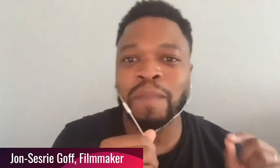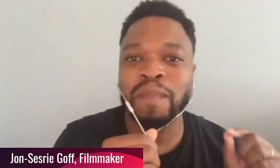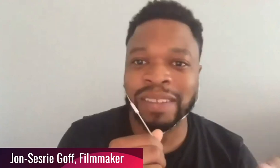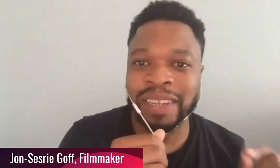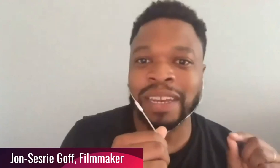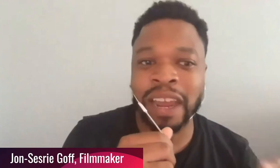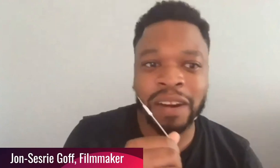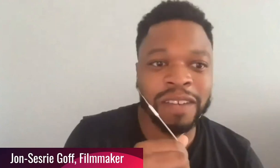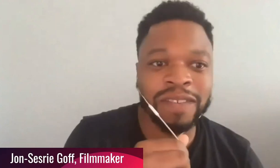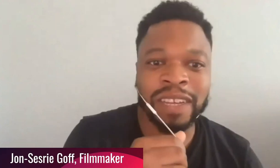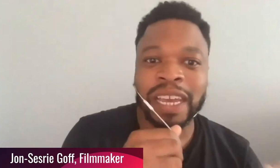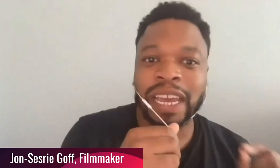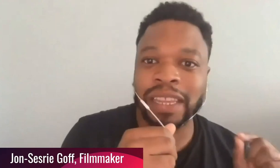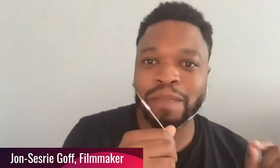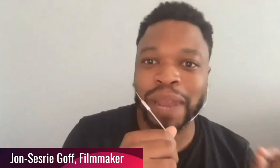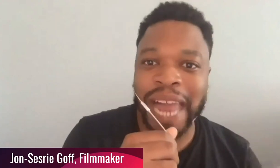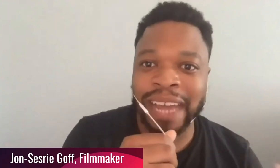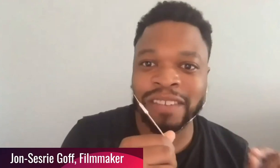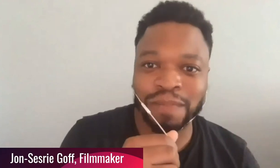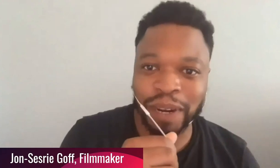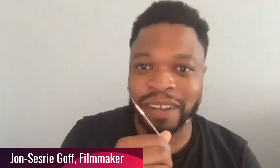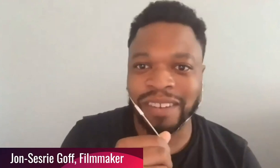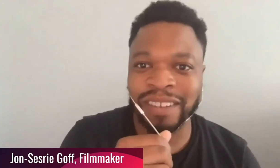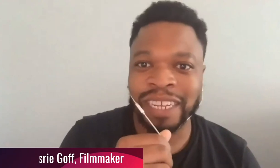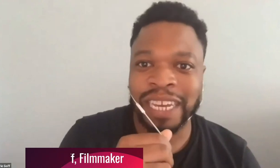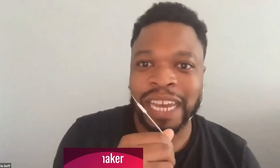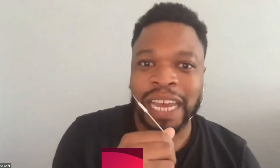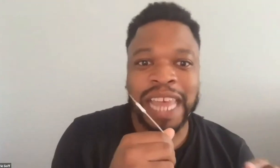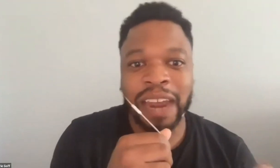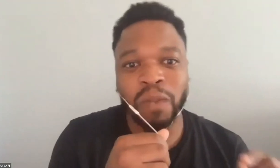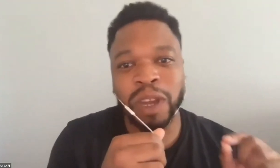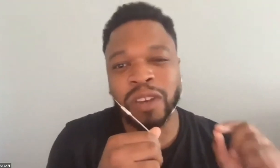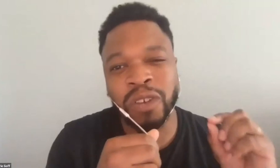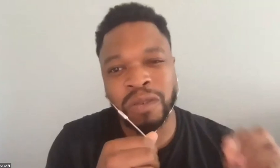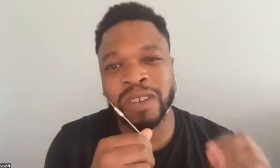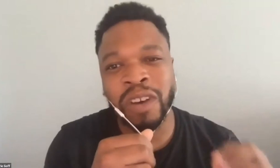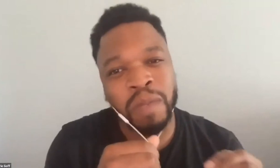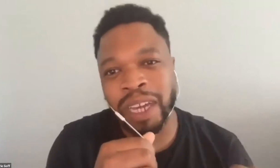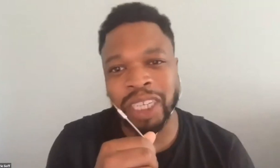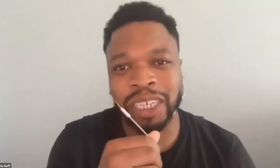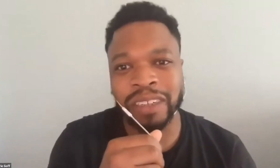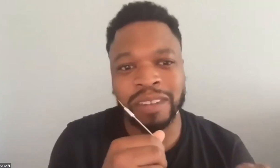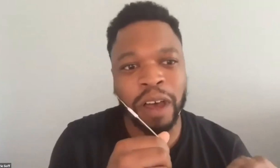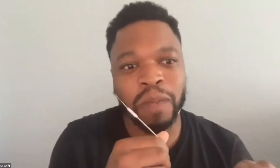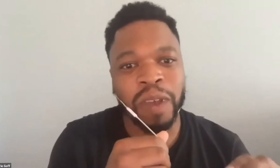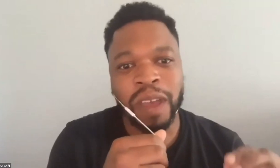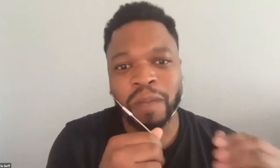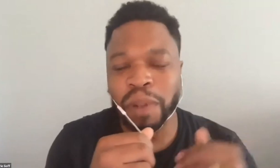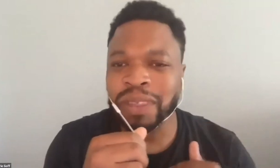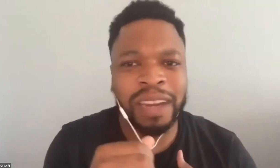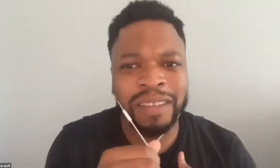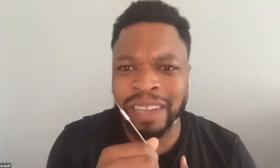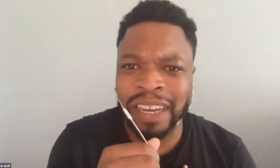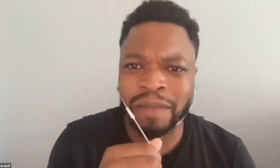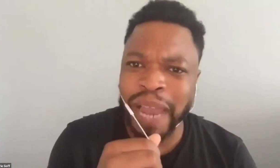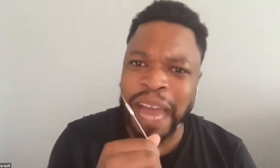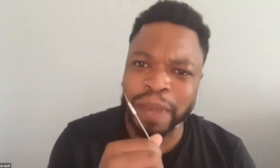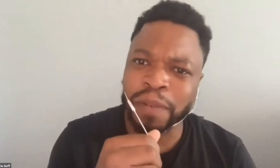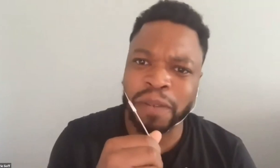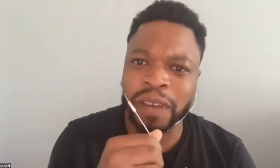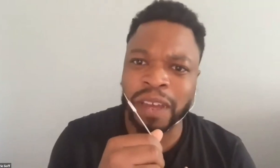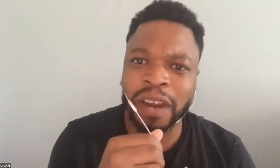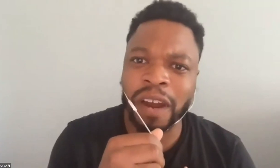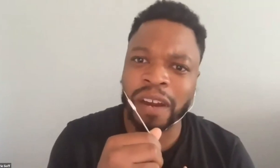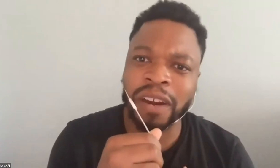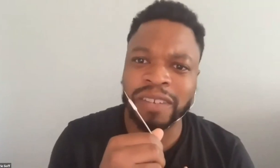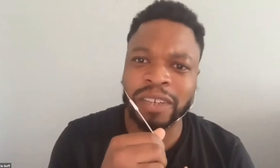many missing narratives in the Black experience that would do so much to help both the understanding of Black